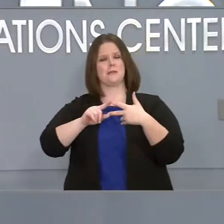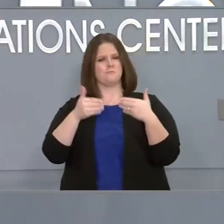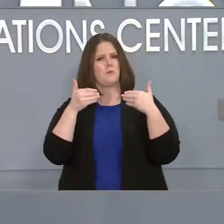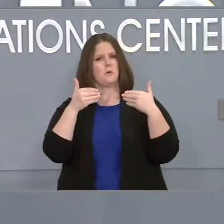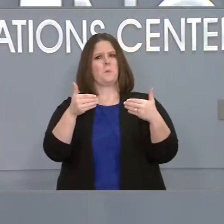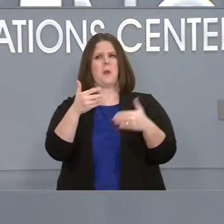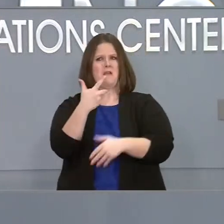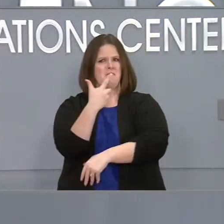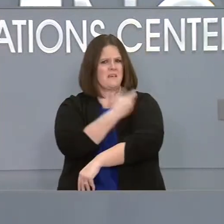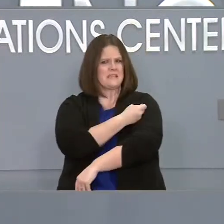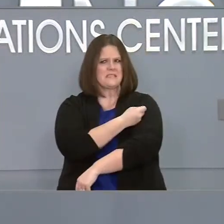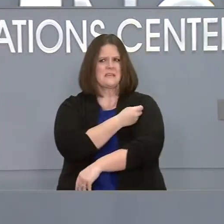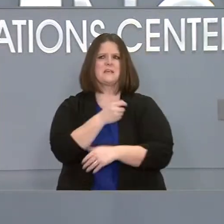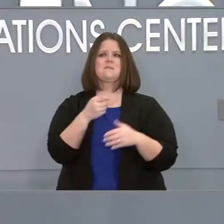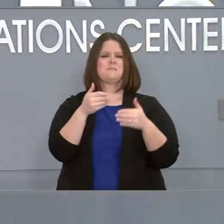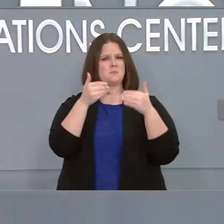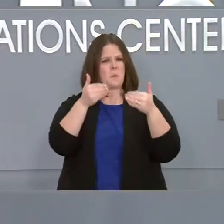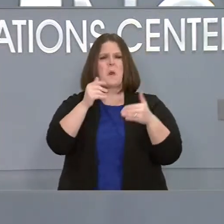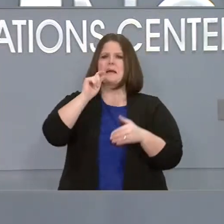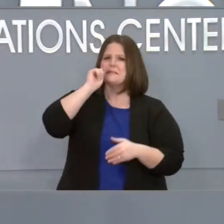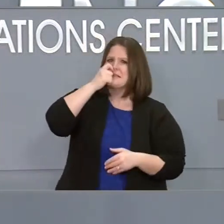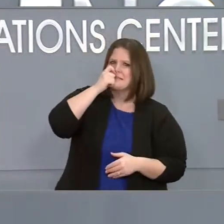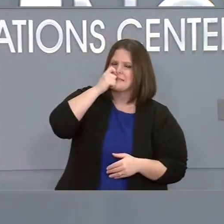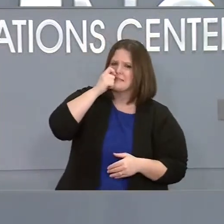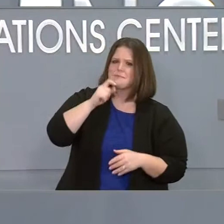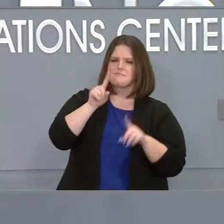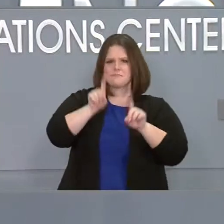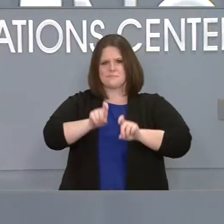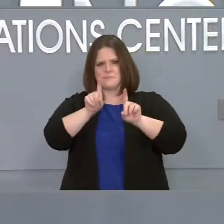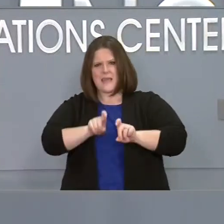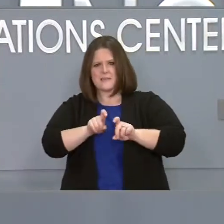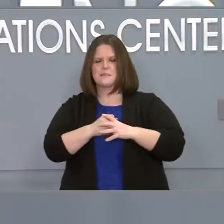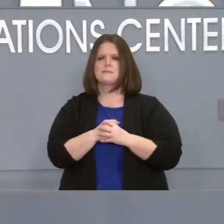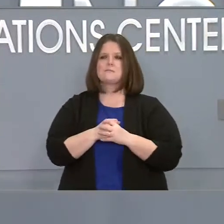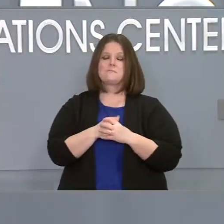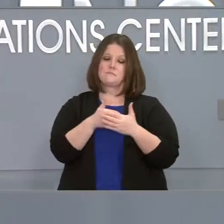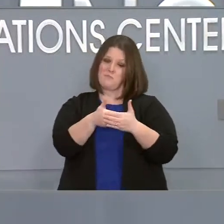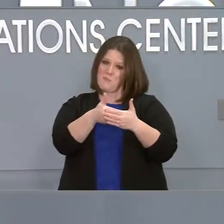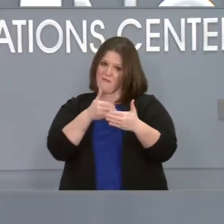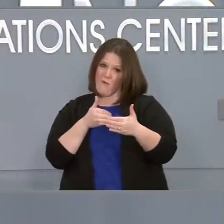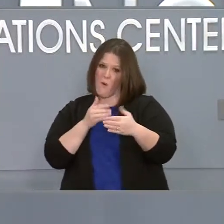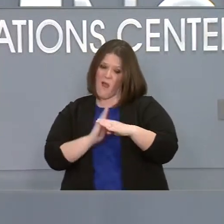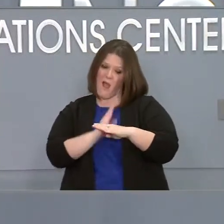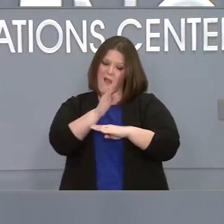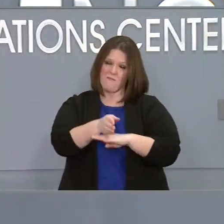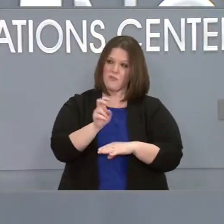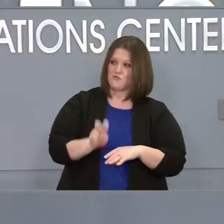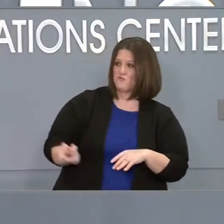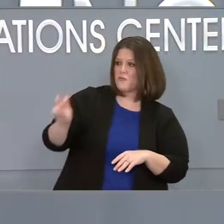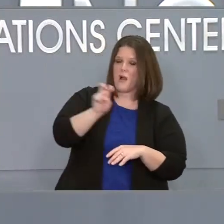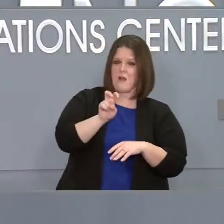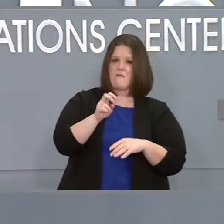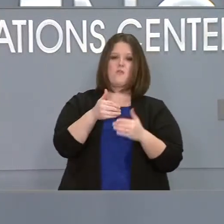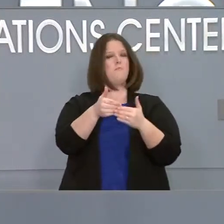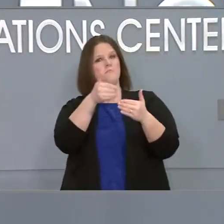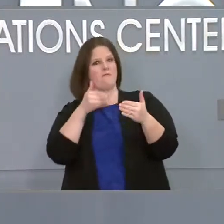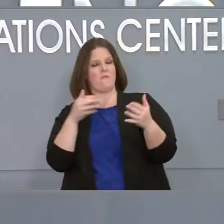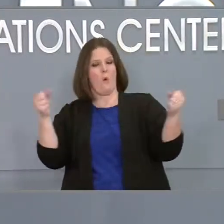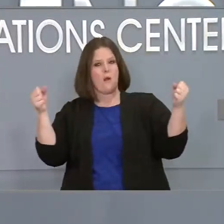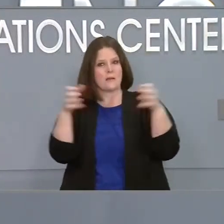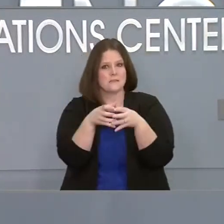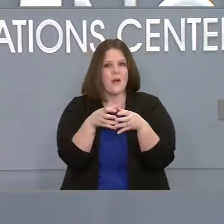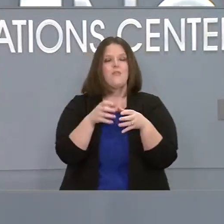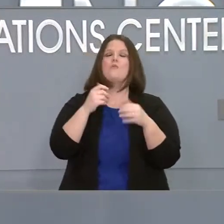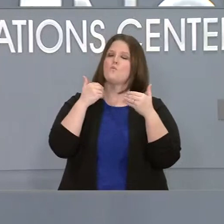an indoor gathering, get tested, and before and after traveling. Third, wear a mask. Like I said,